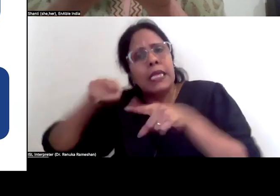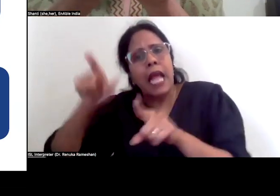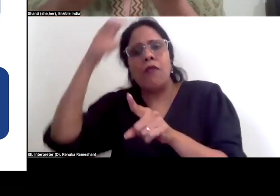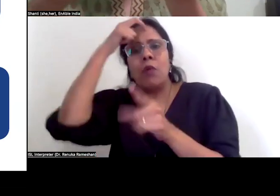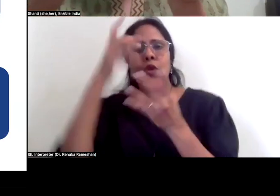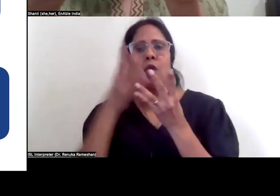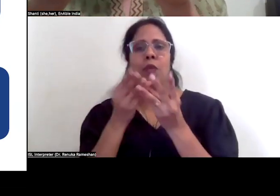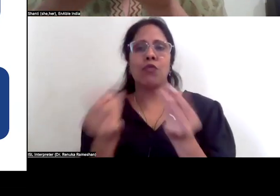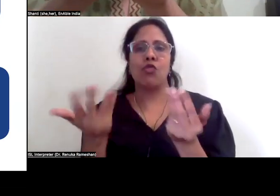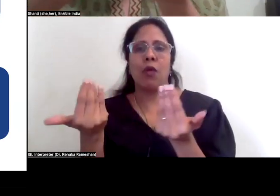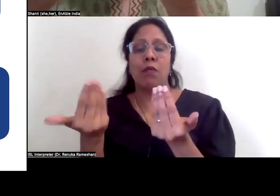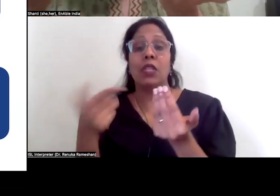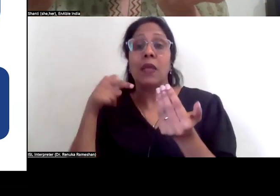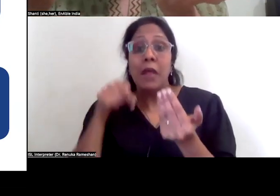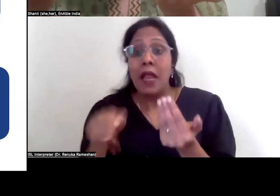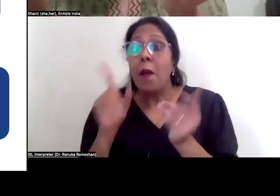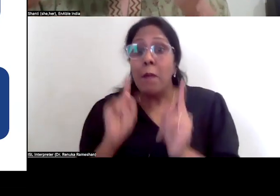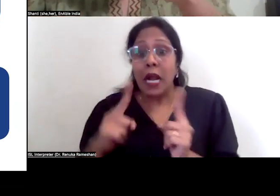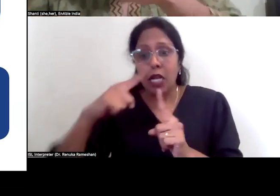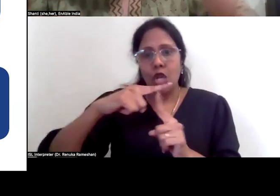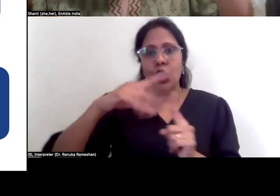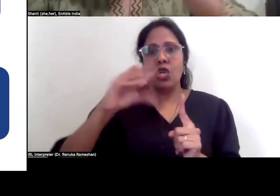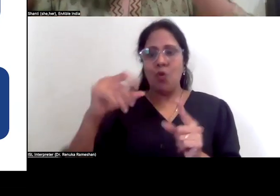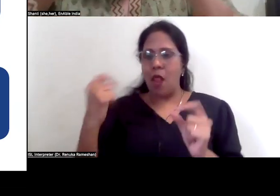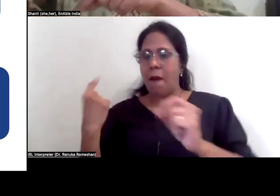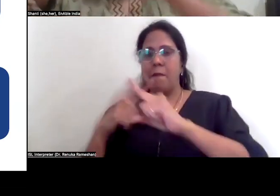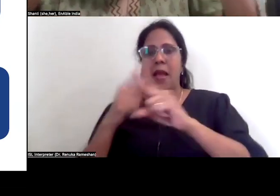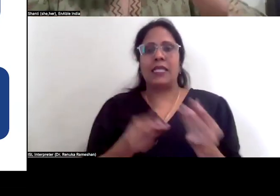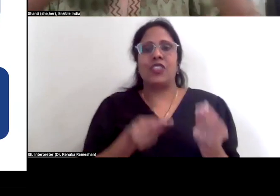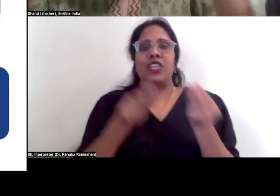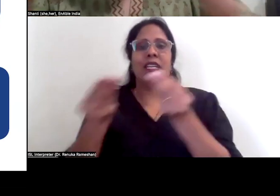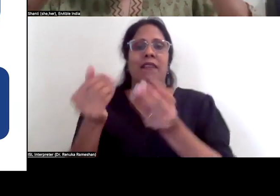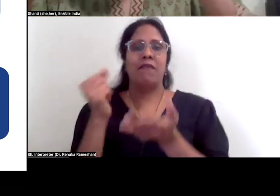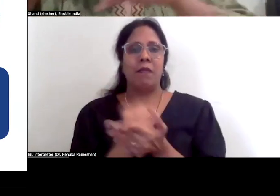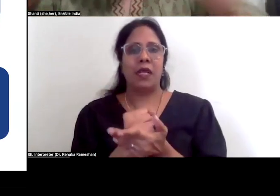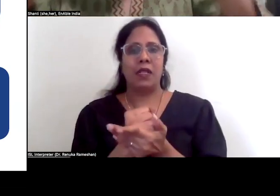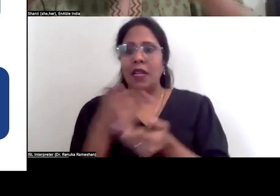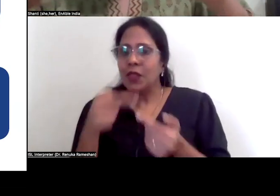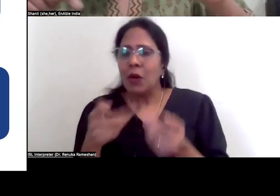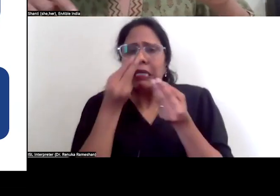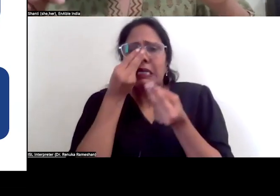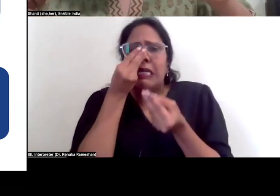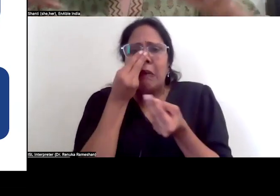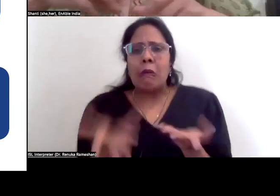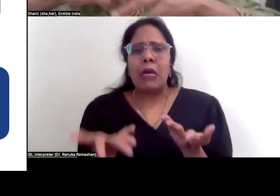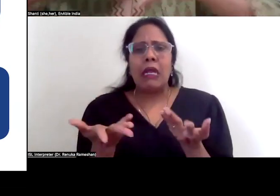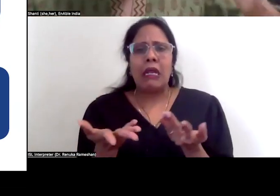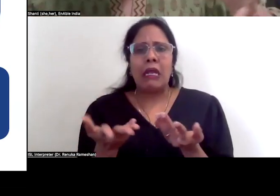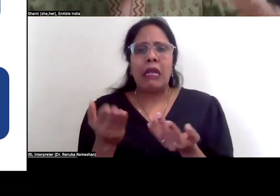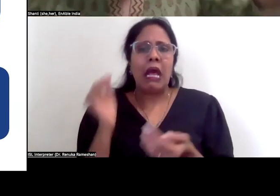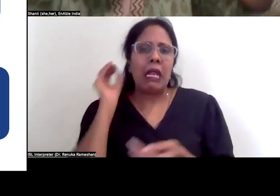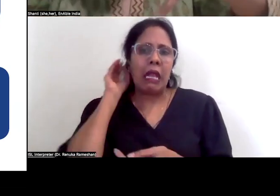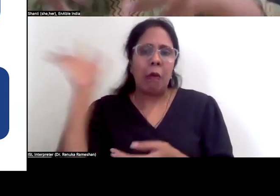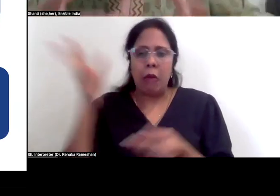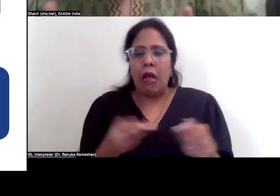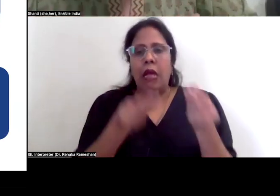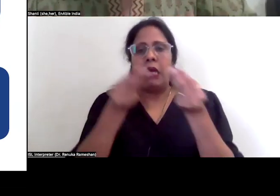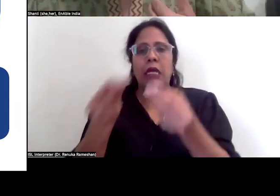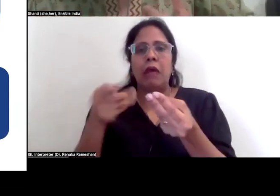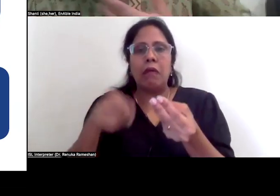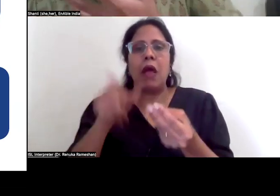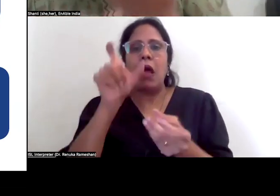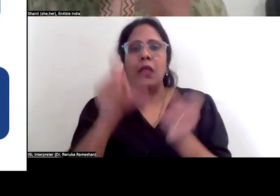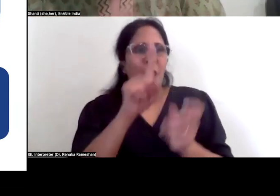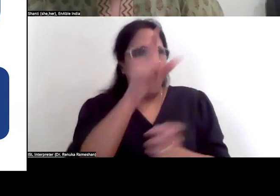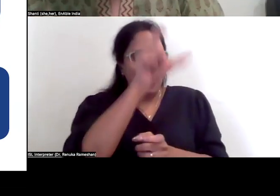right tool, in this case, it was a simple platform where connections are being built at scale very quickly. 100 people can answer one